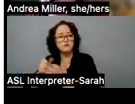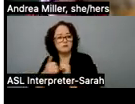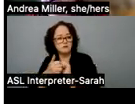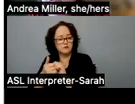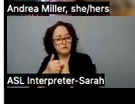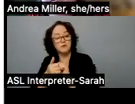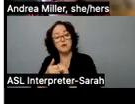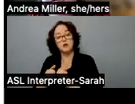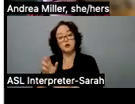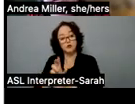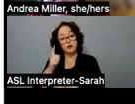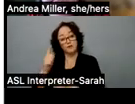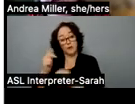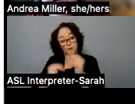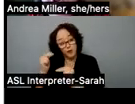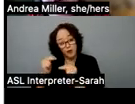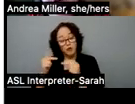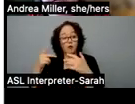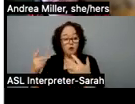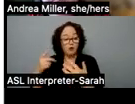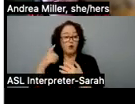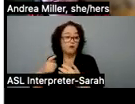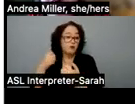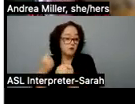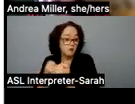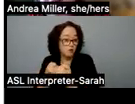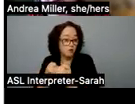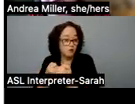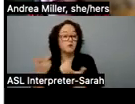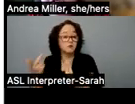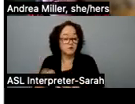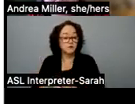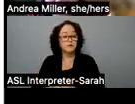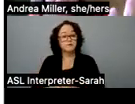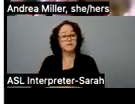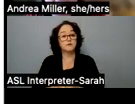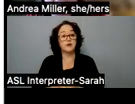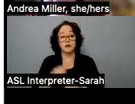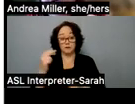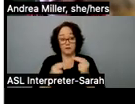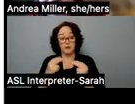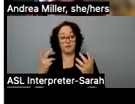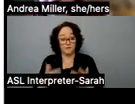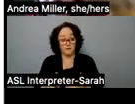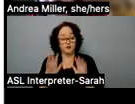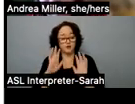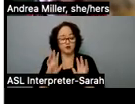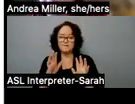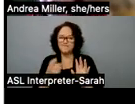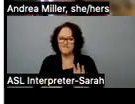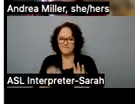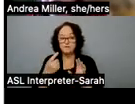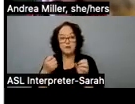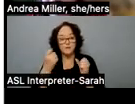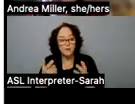them once they're built. And I think I had shared that with the developments that we built, there were several different pieces that went